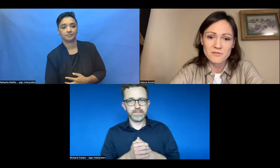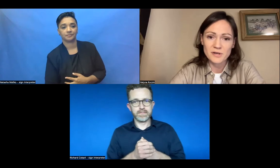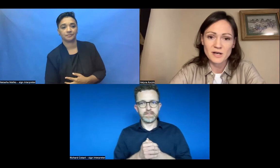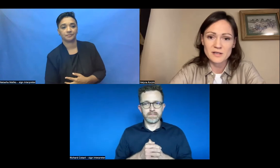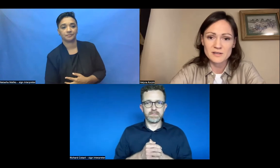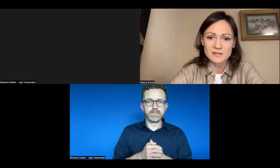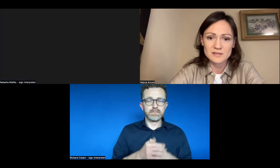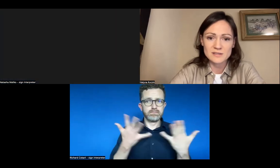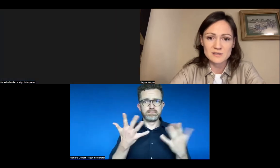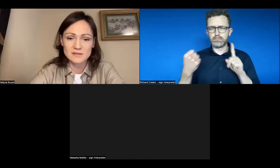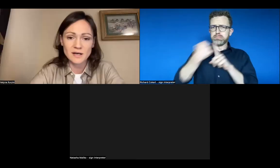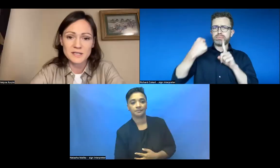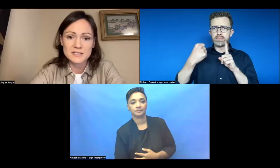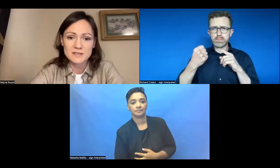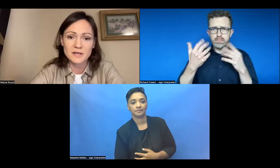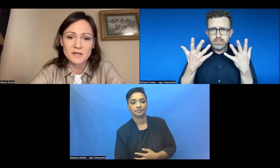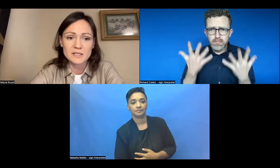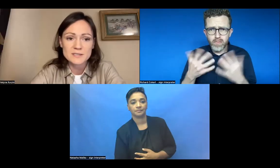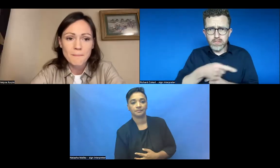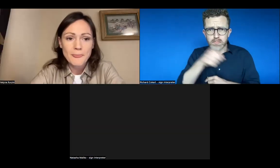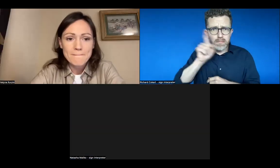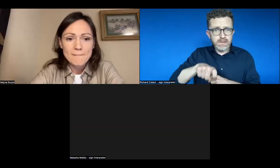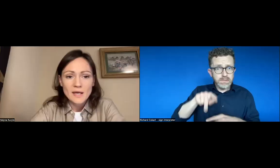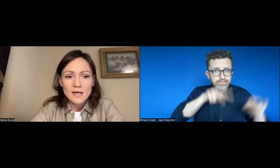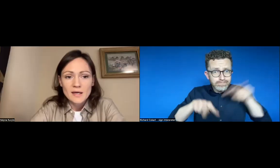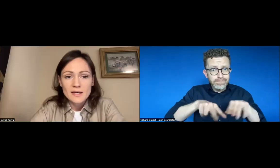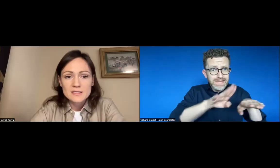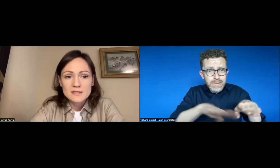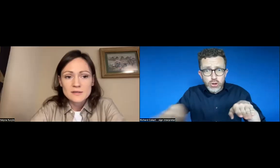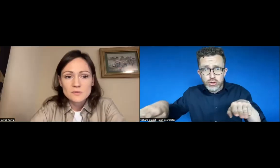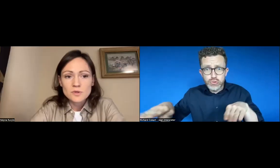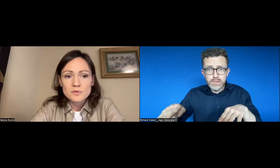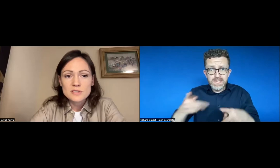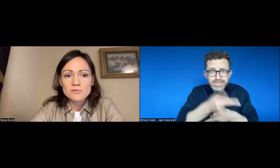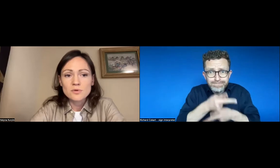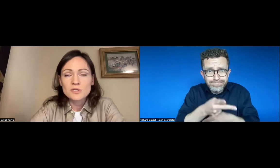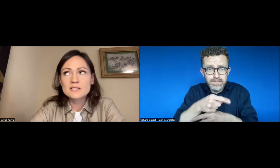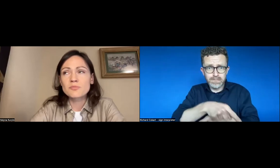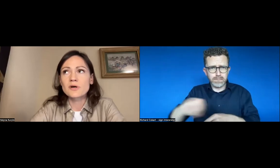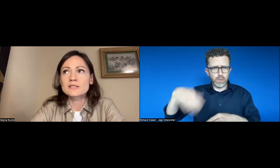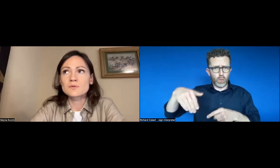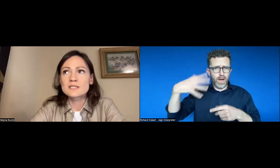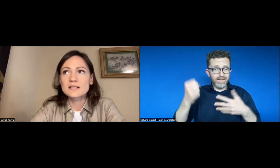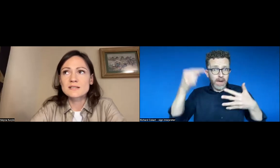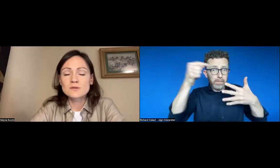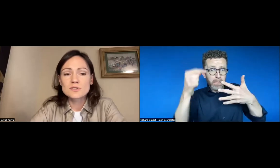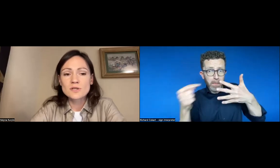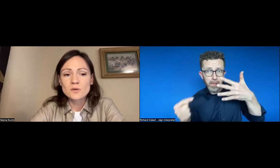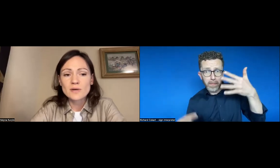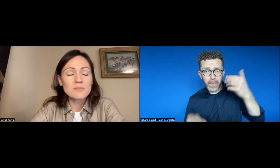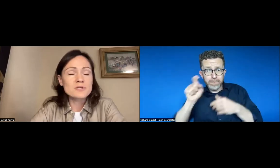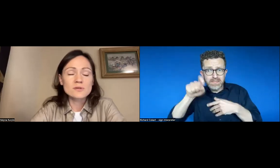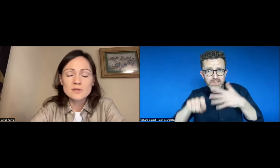have very high and high care needs. And what was the worst part was that there